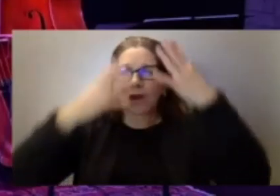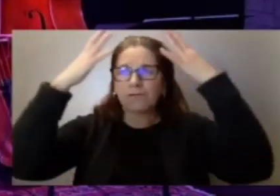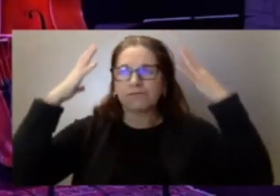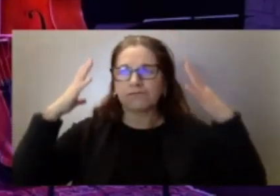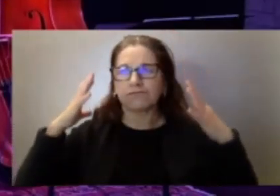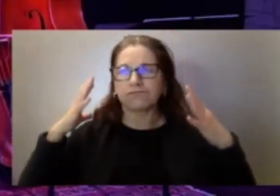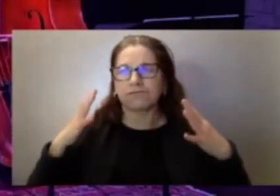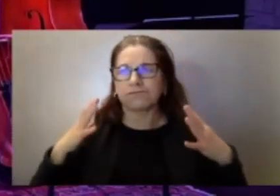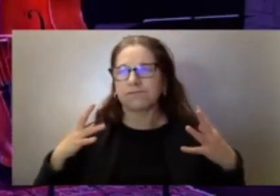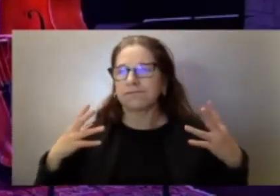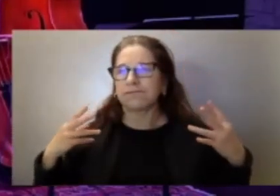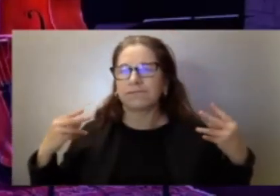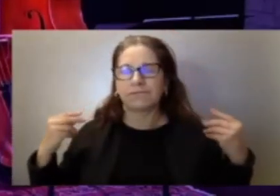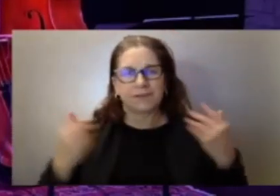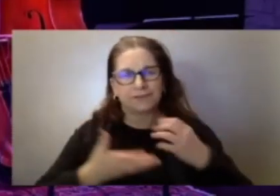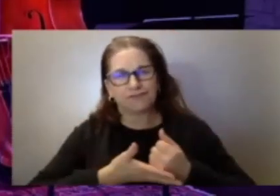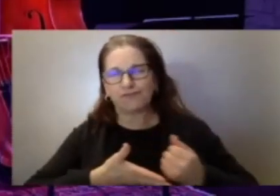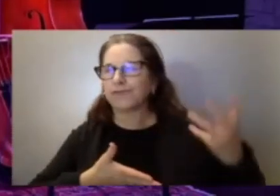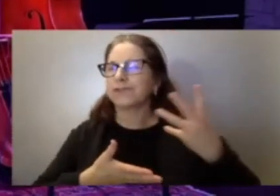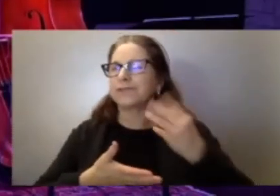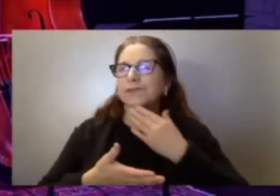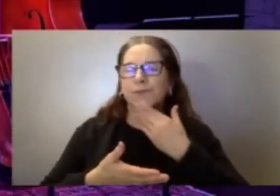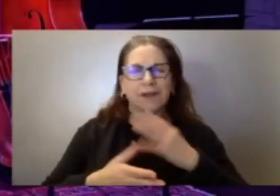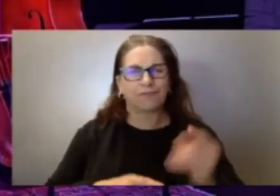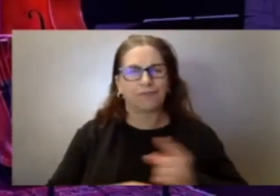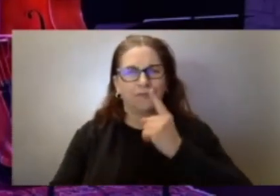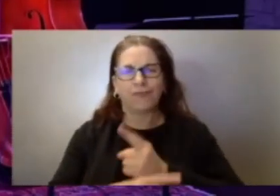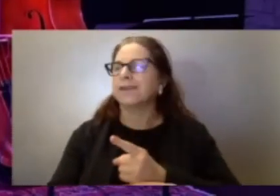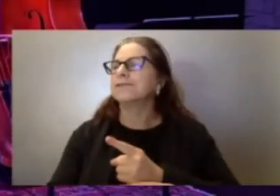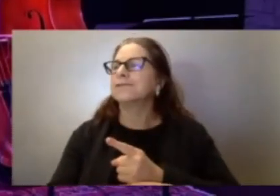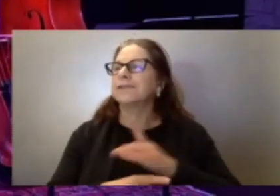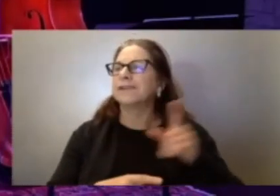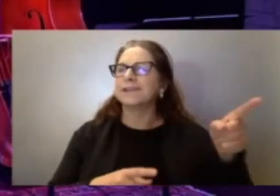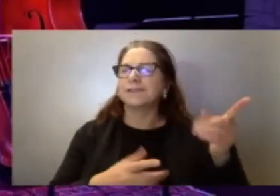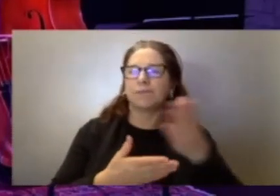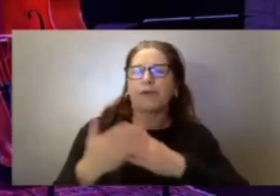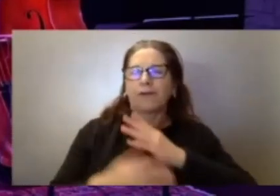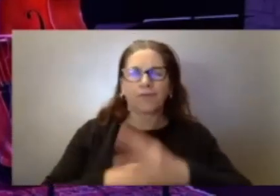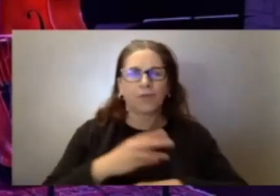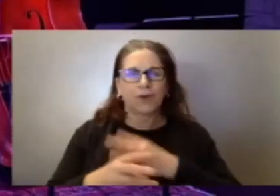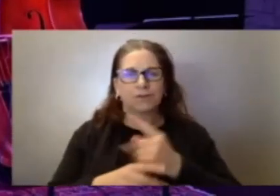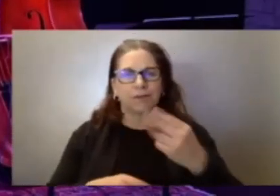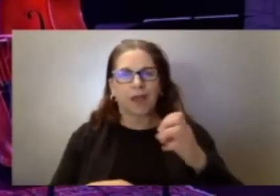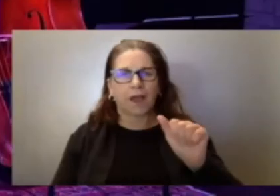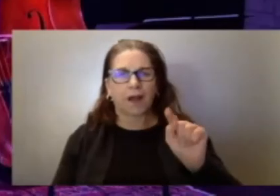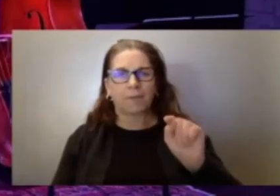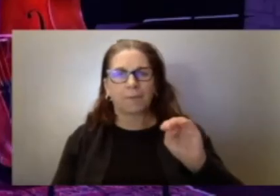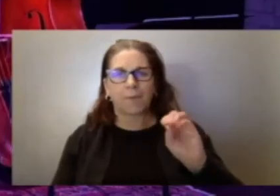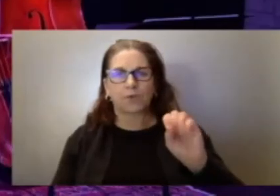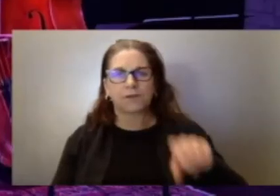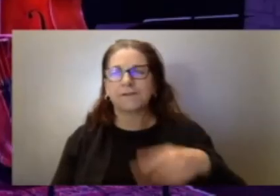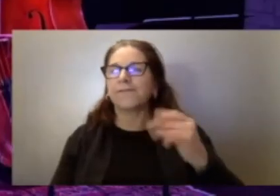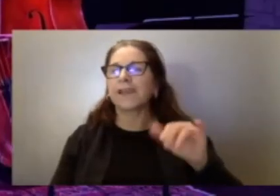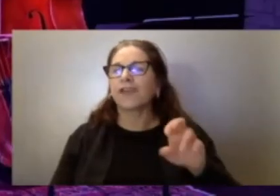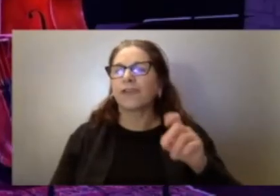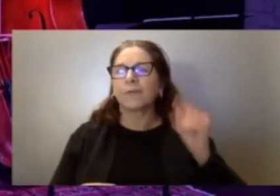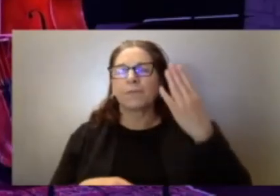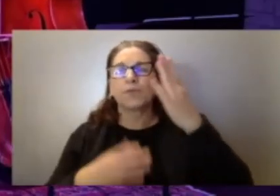vanishes. He is rich and sweet and right. He is part of the world,